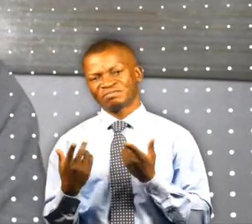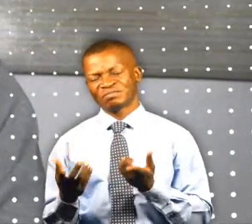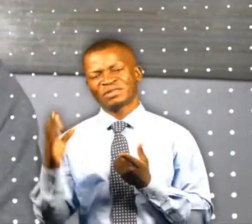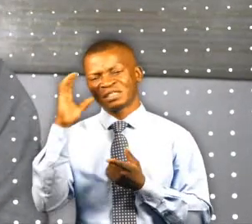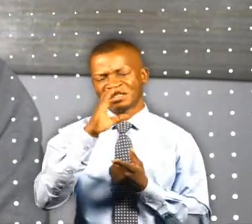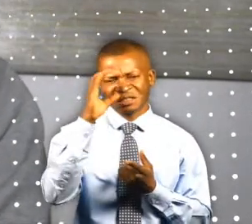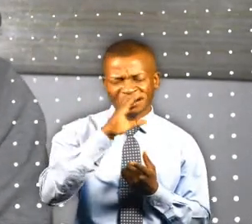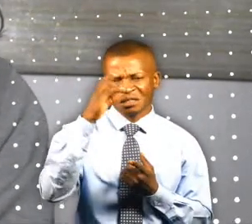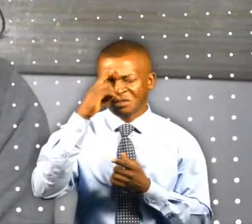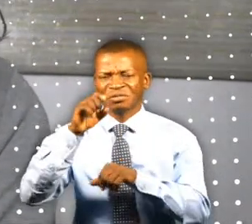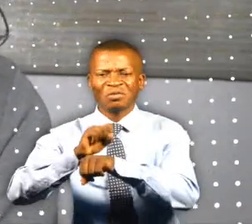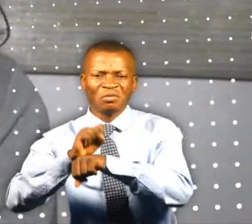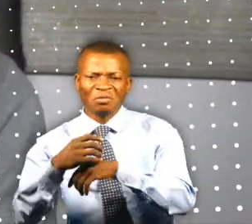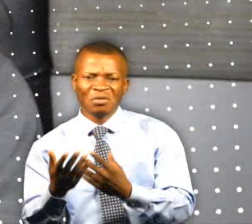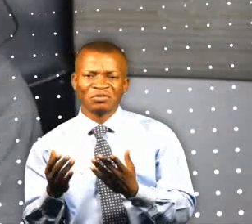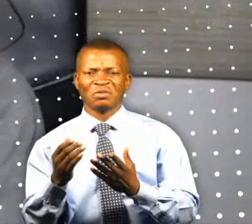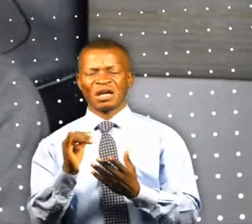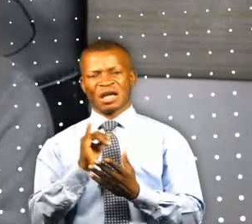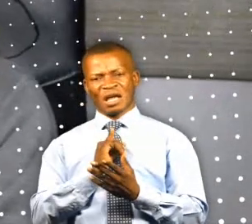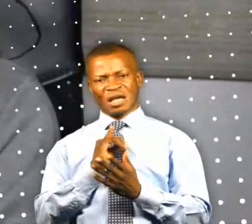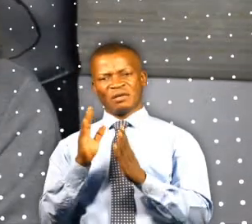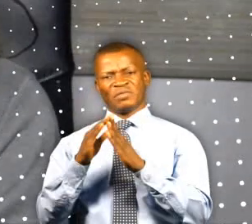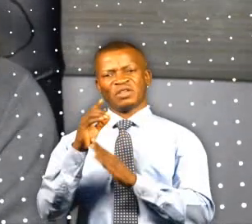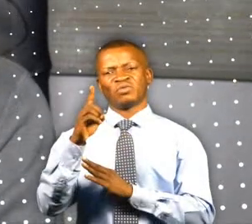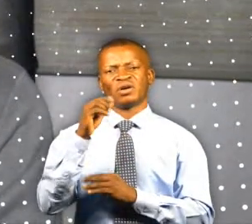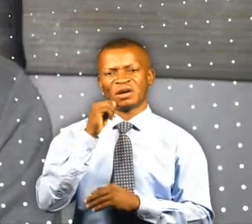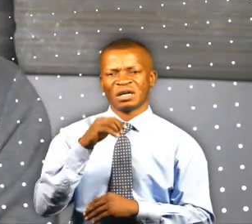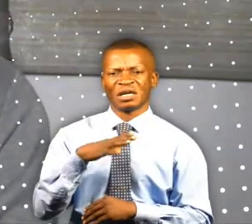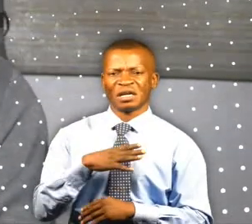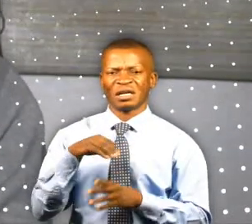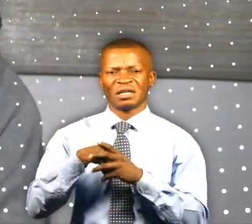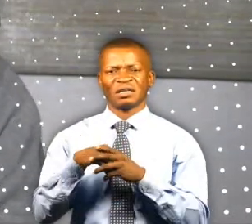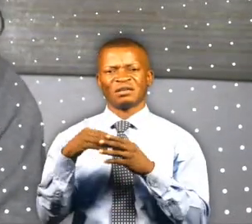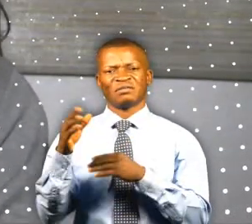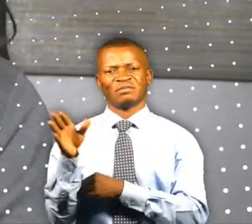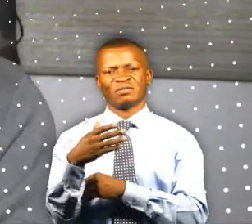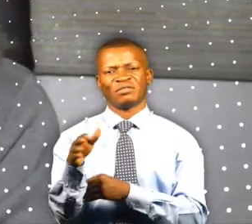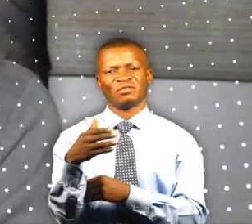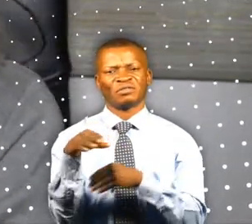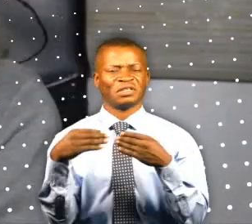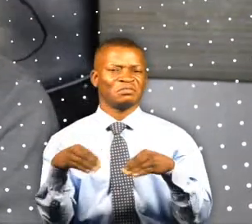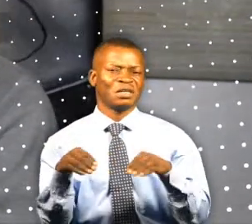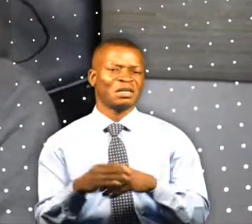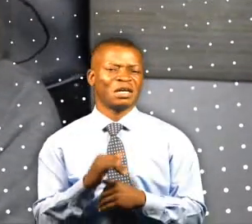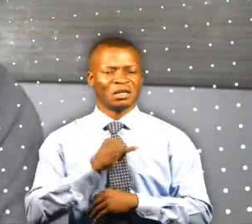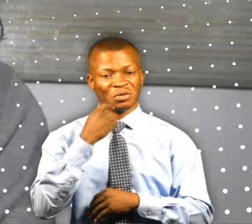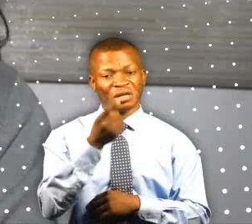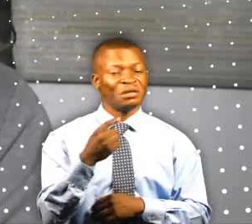have to look for work. So I met a girl in the fish